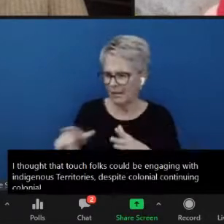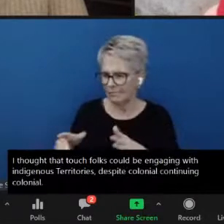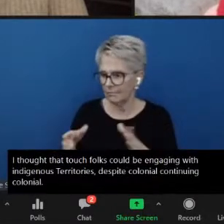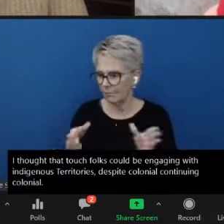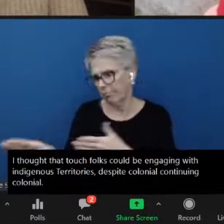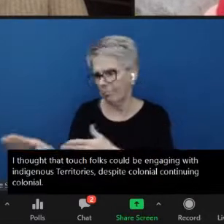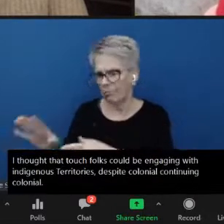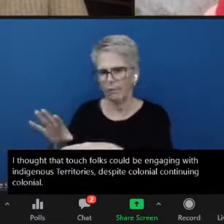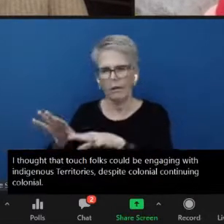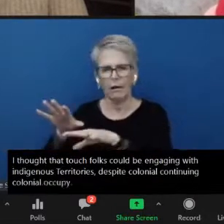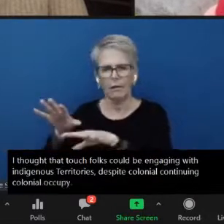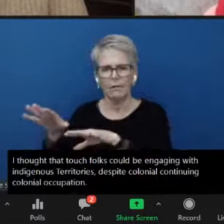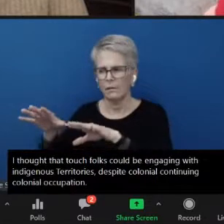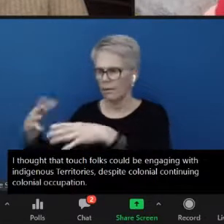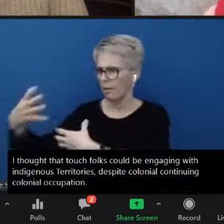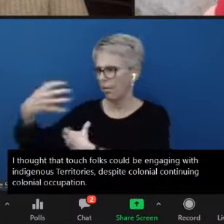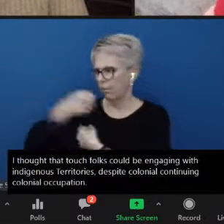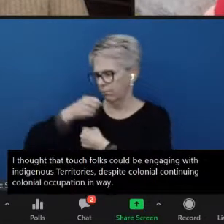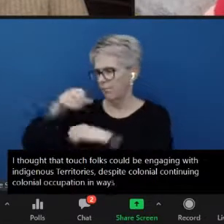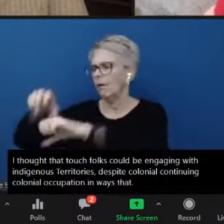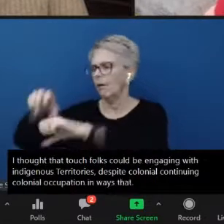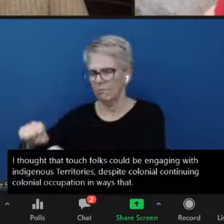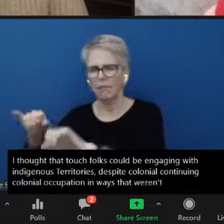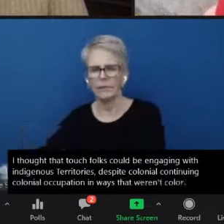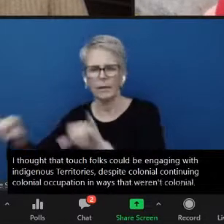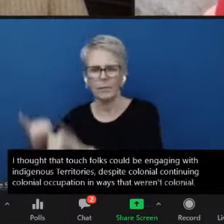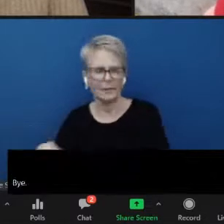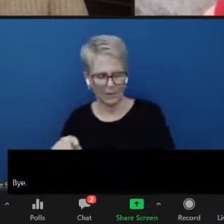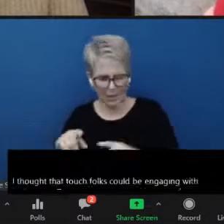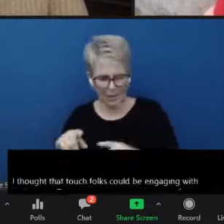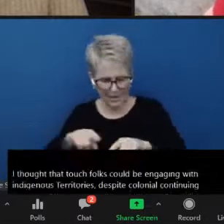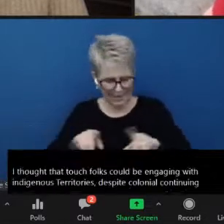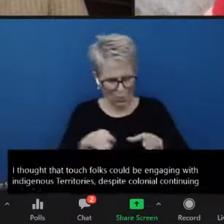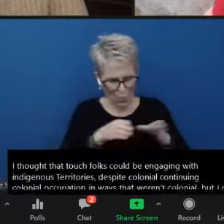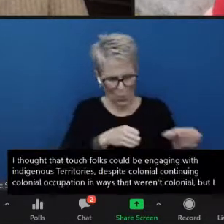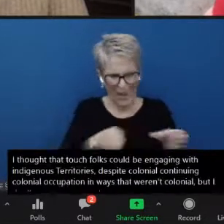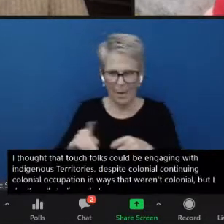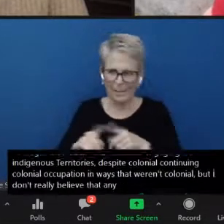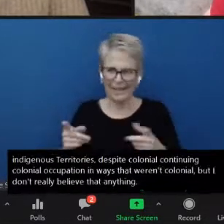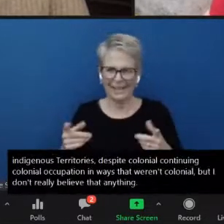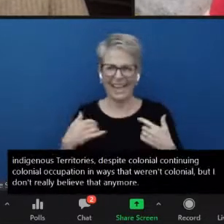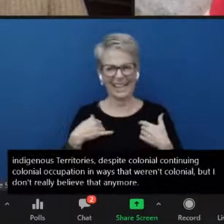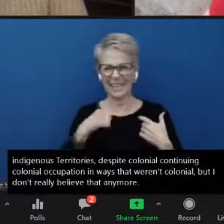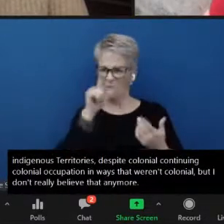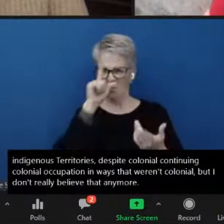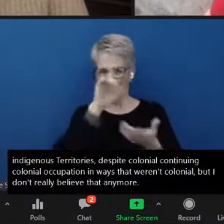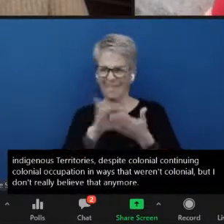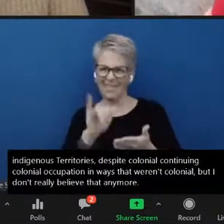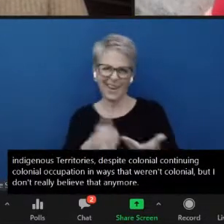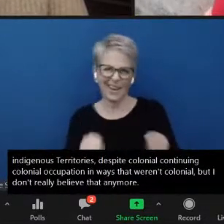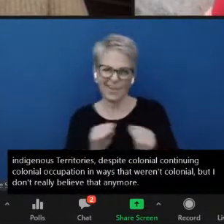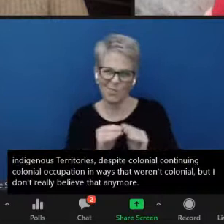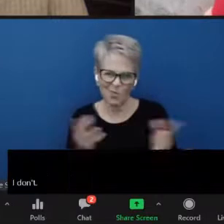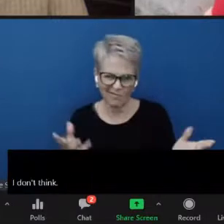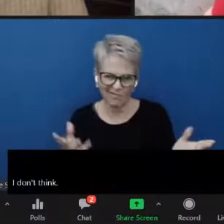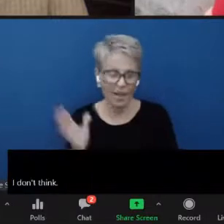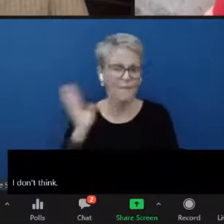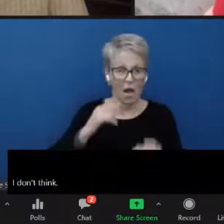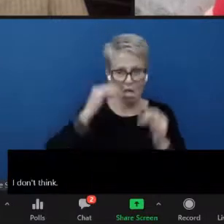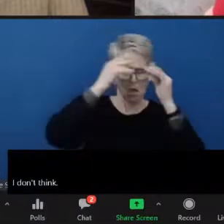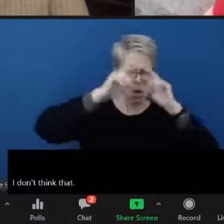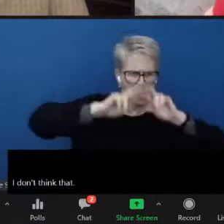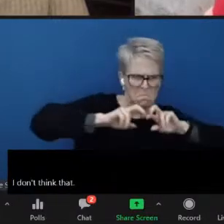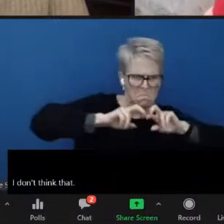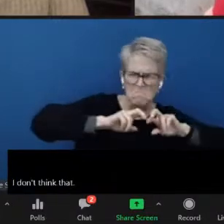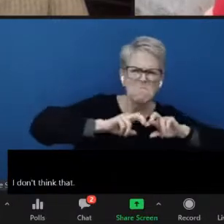continuing colonial occupation in ways that weren't colonial, but I don't really believe that anymore. I don't think